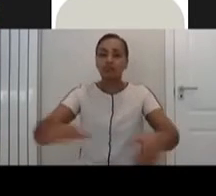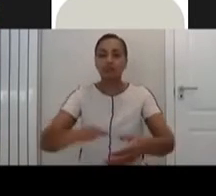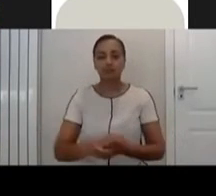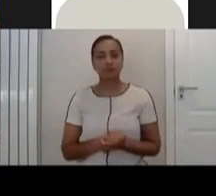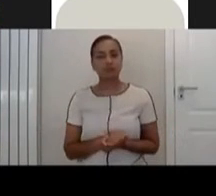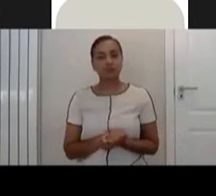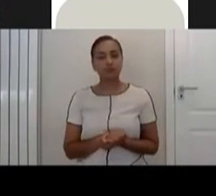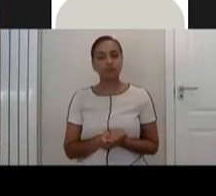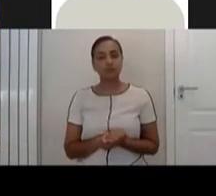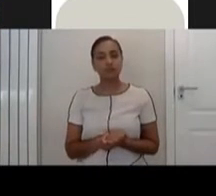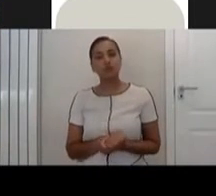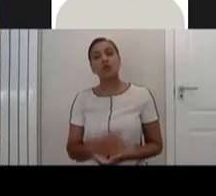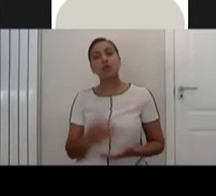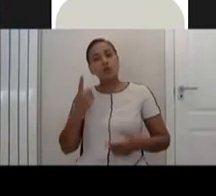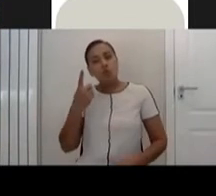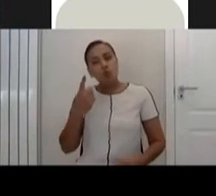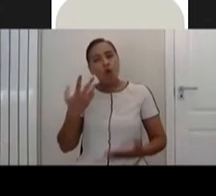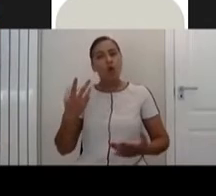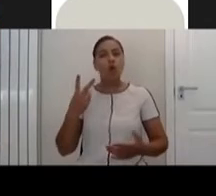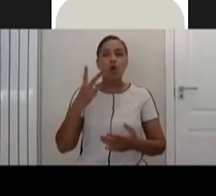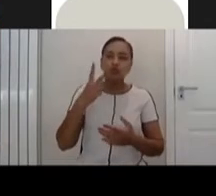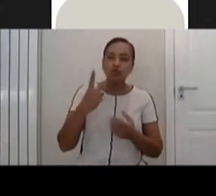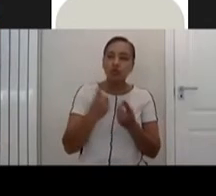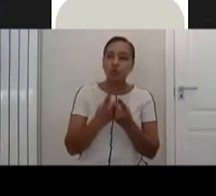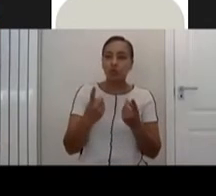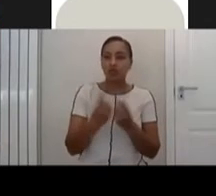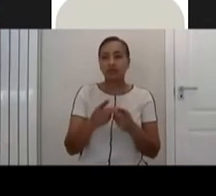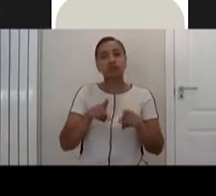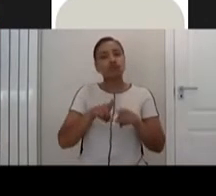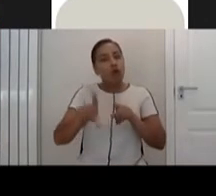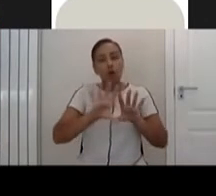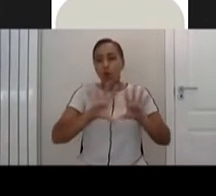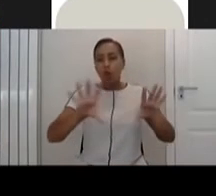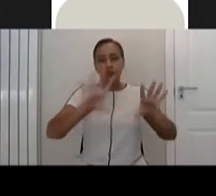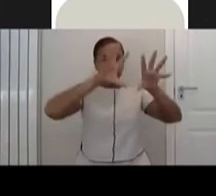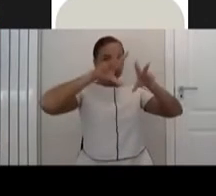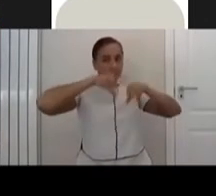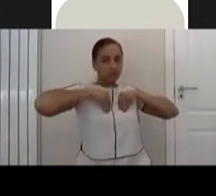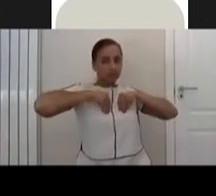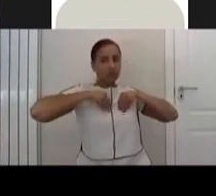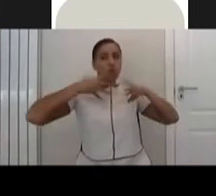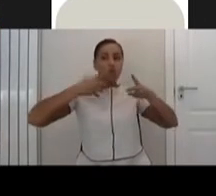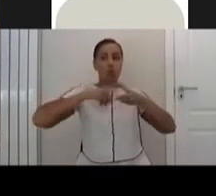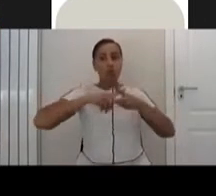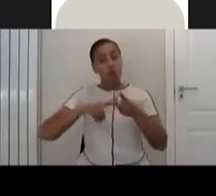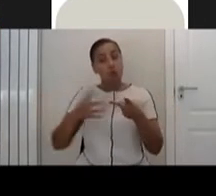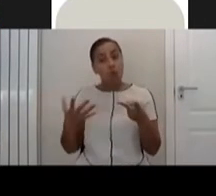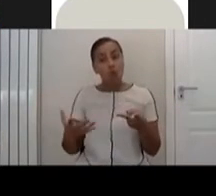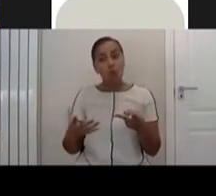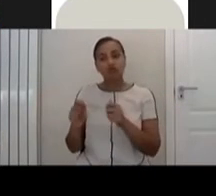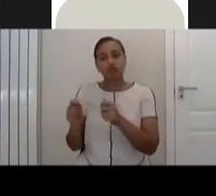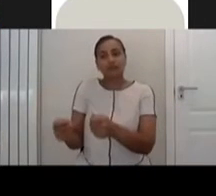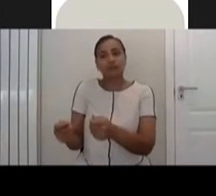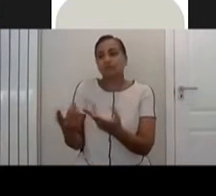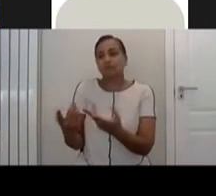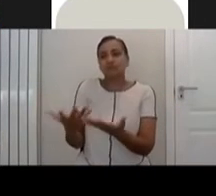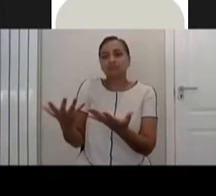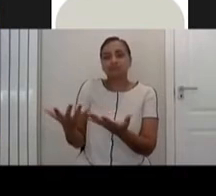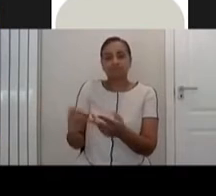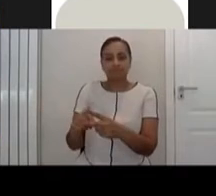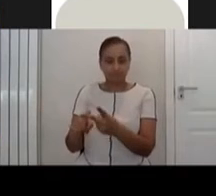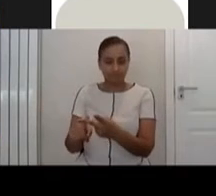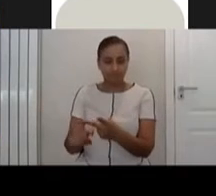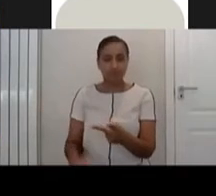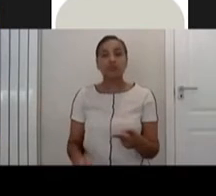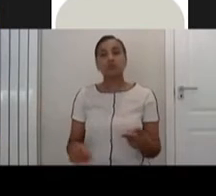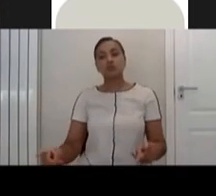one or two things you can do about COVID: either not get it, you know, ideally, or have it treated elsewhere. So in terms of